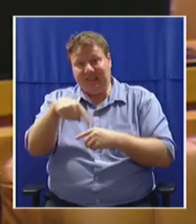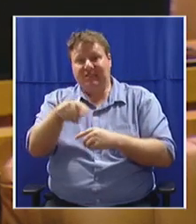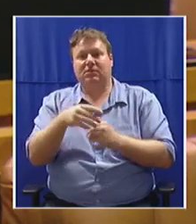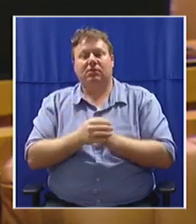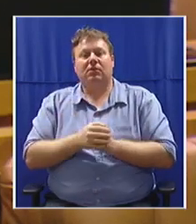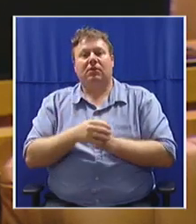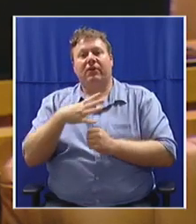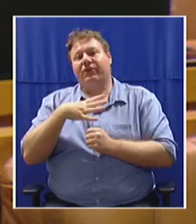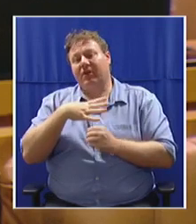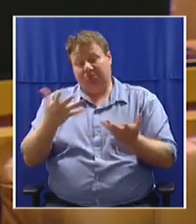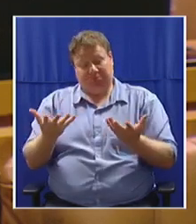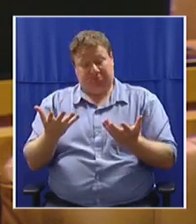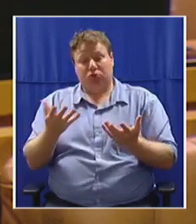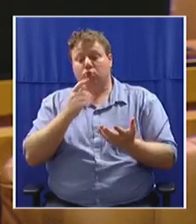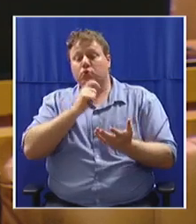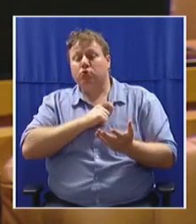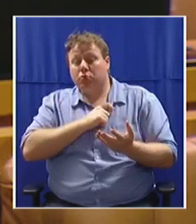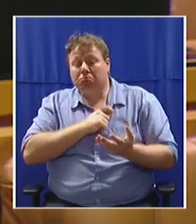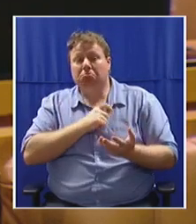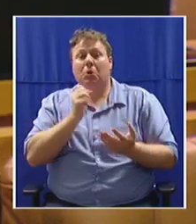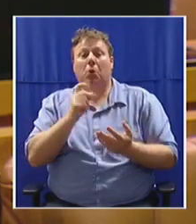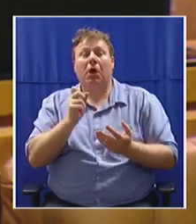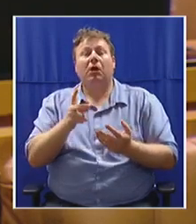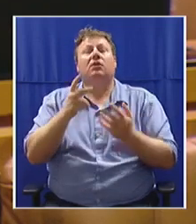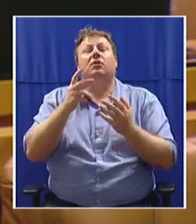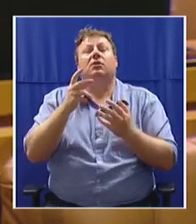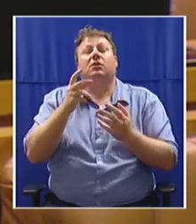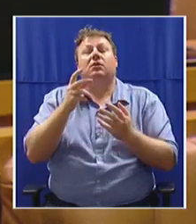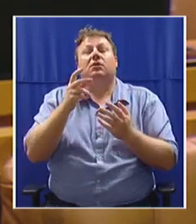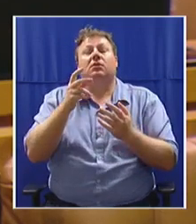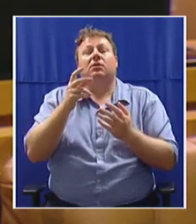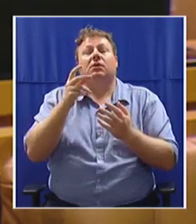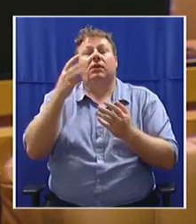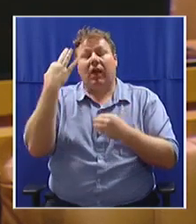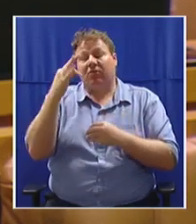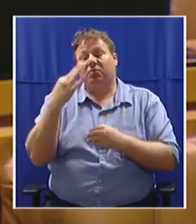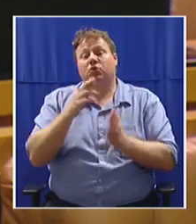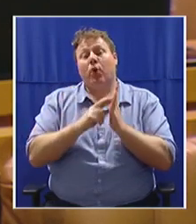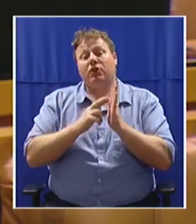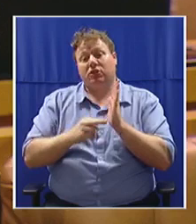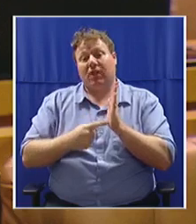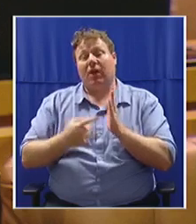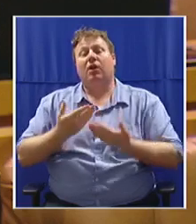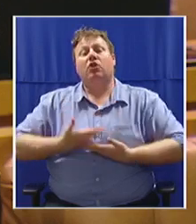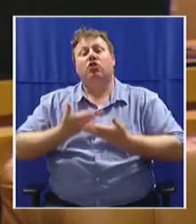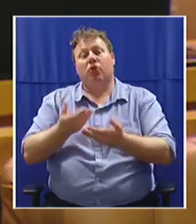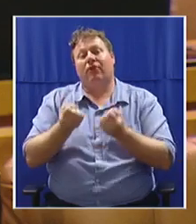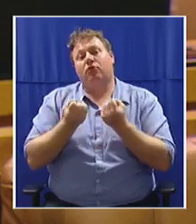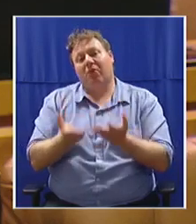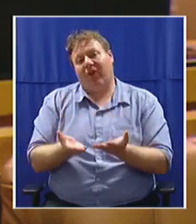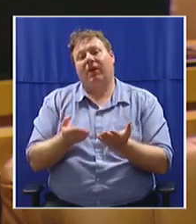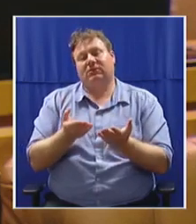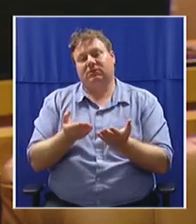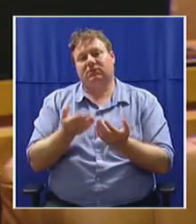question is whether government has a register of service providers in any township from which government can